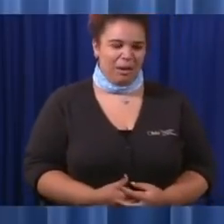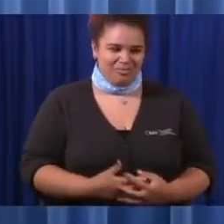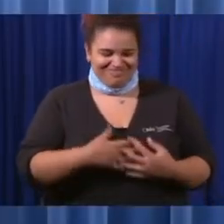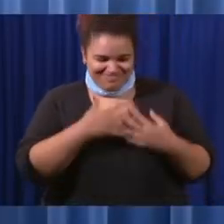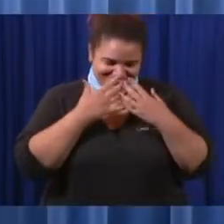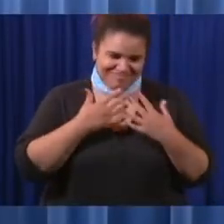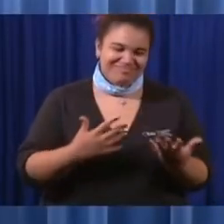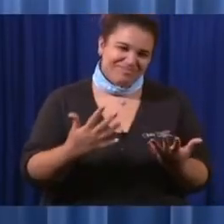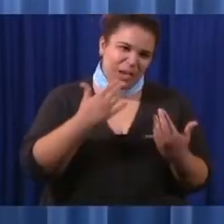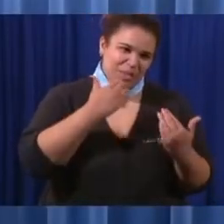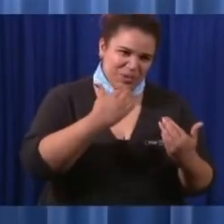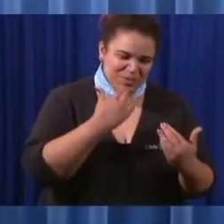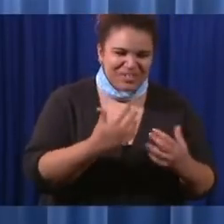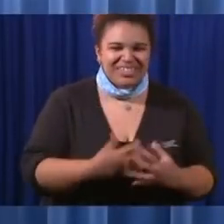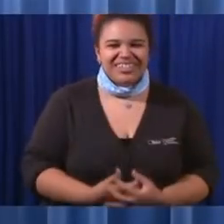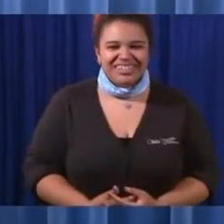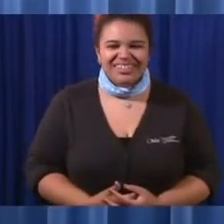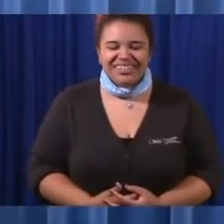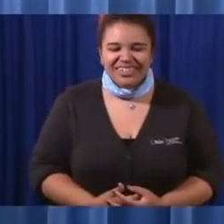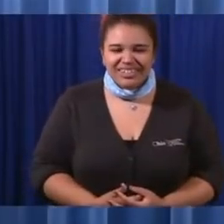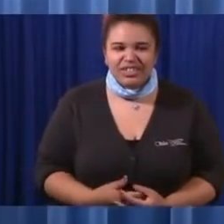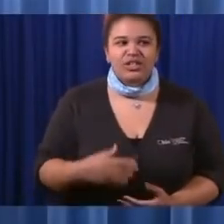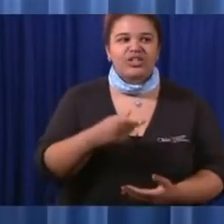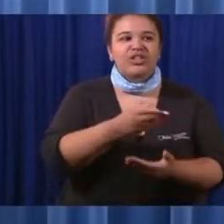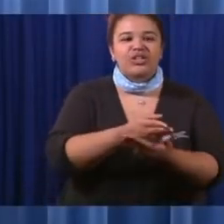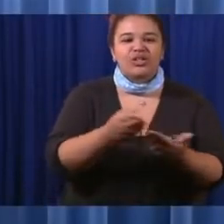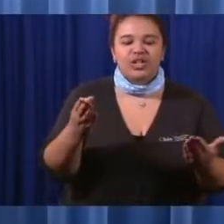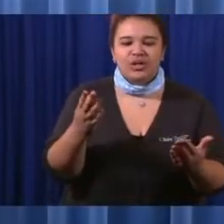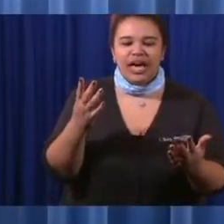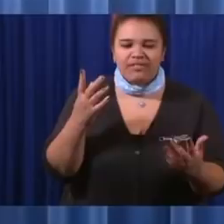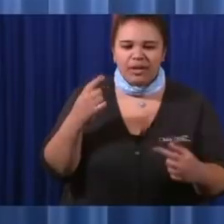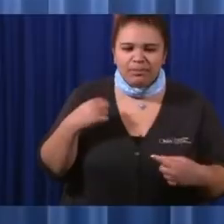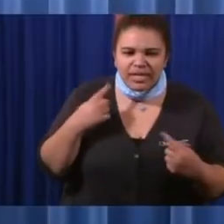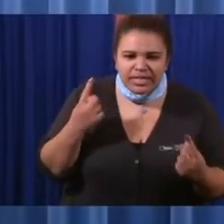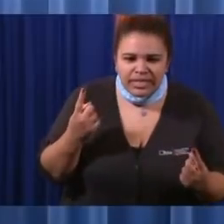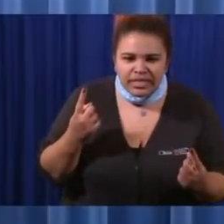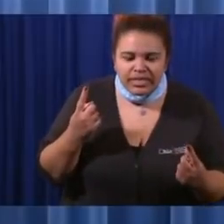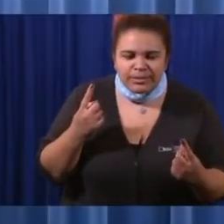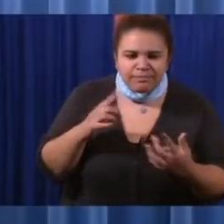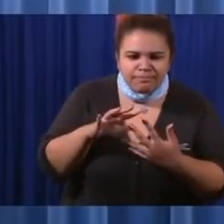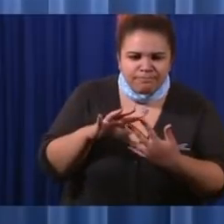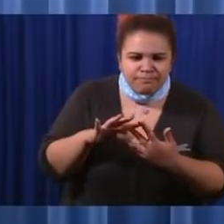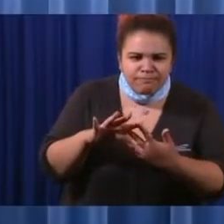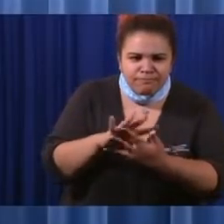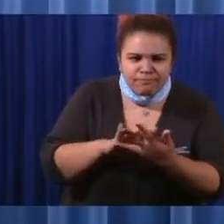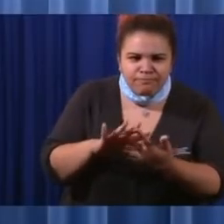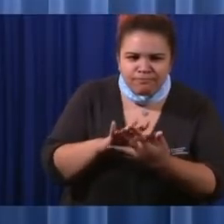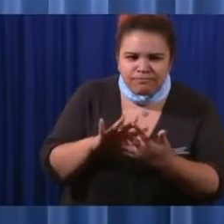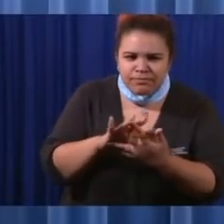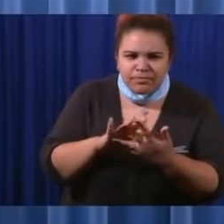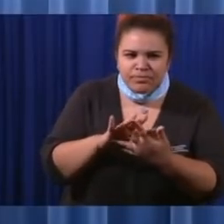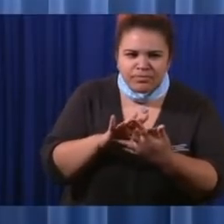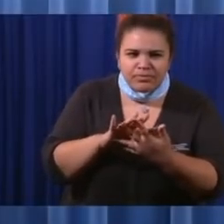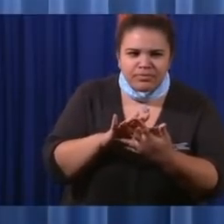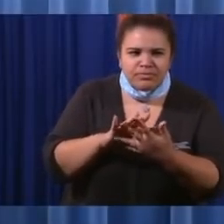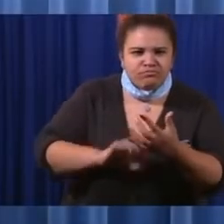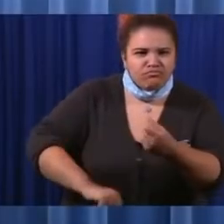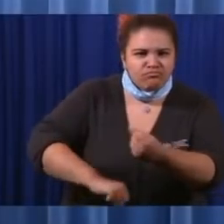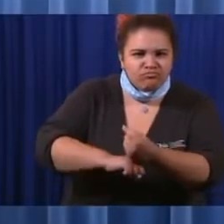and thank you. You have been put to the test to this crisis, Governor.